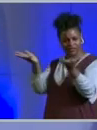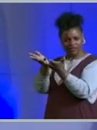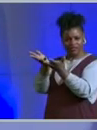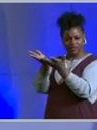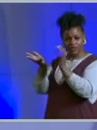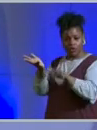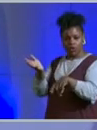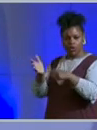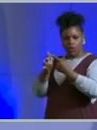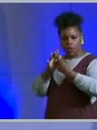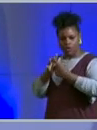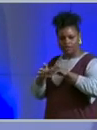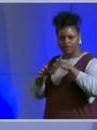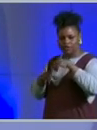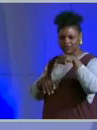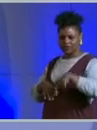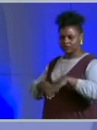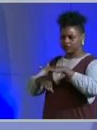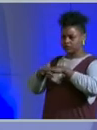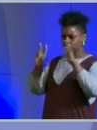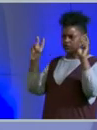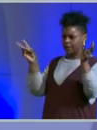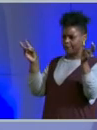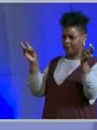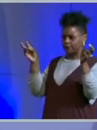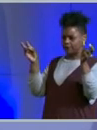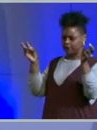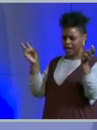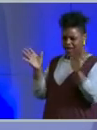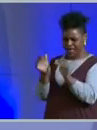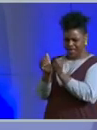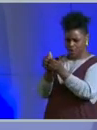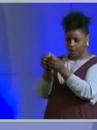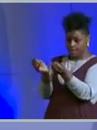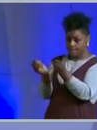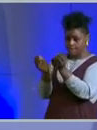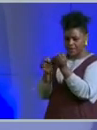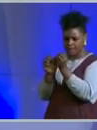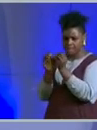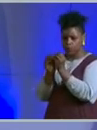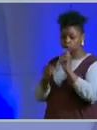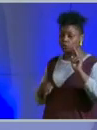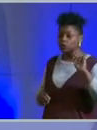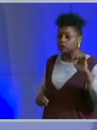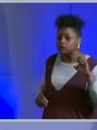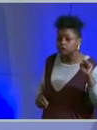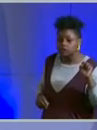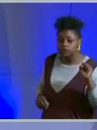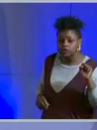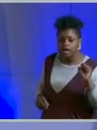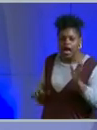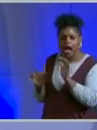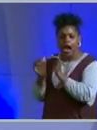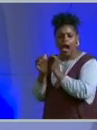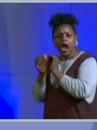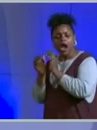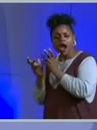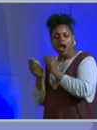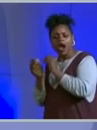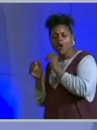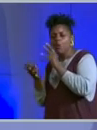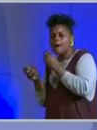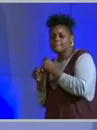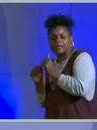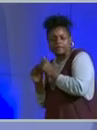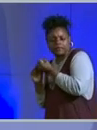How can we get more units? How can we, in some cases, where it makes sense, make our buildings taller or more dense?